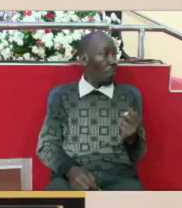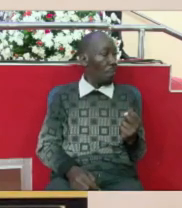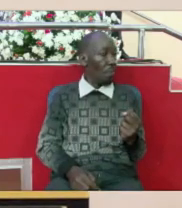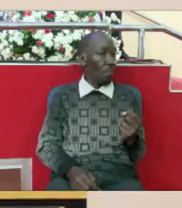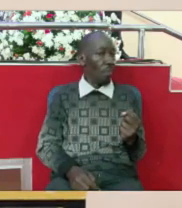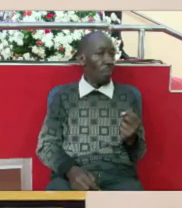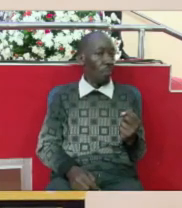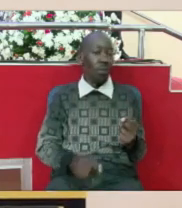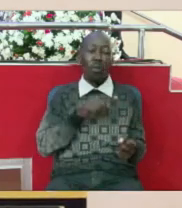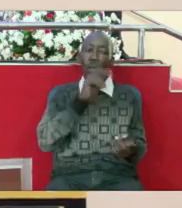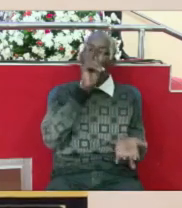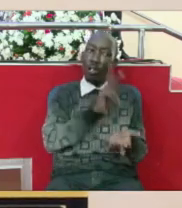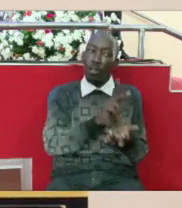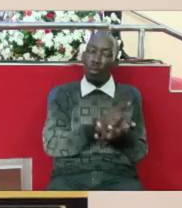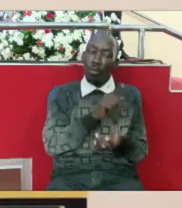is keeping you.